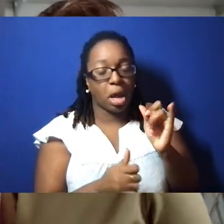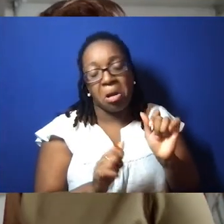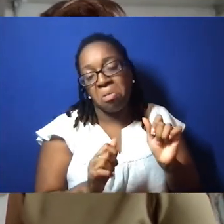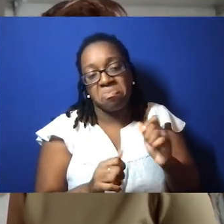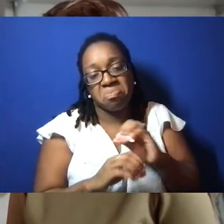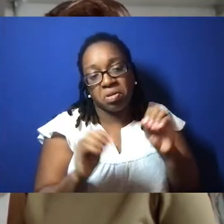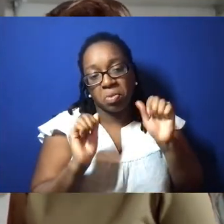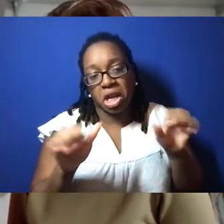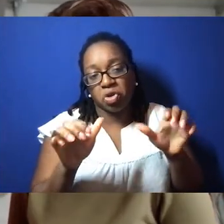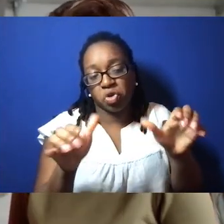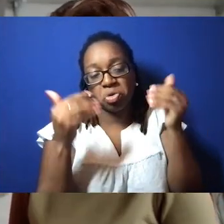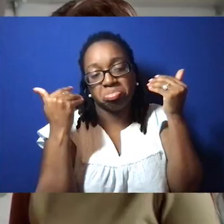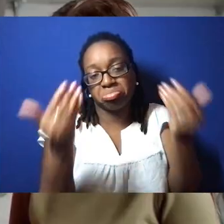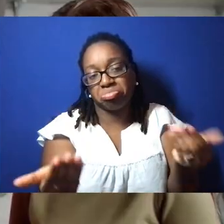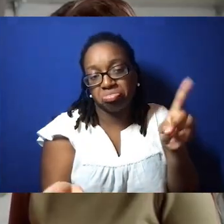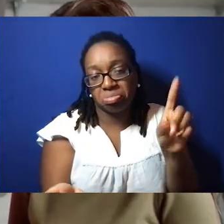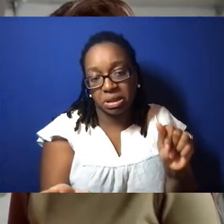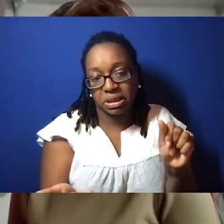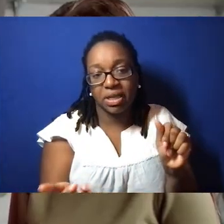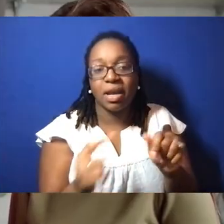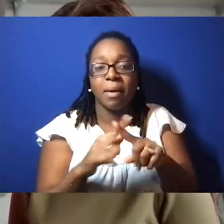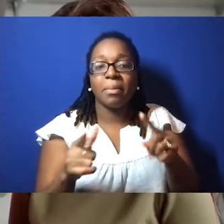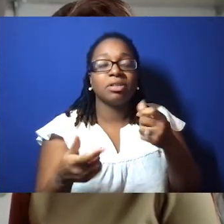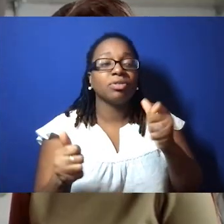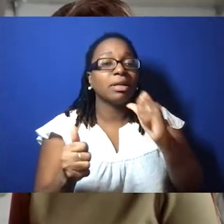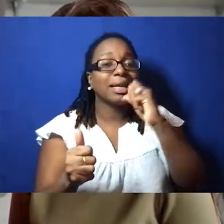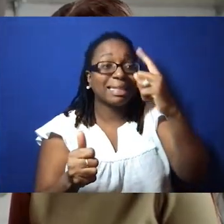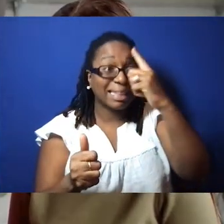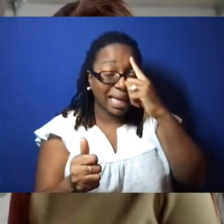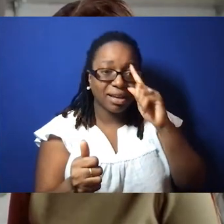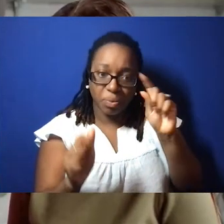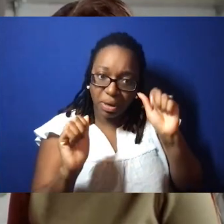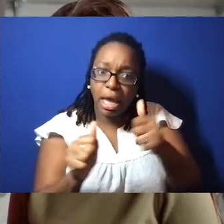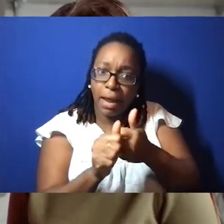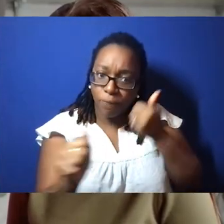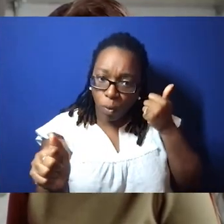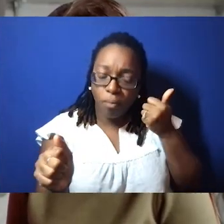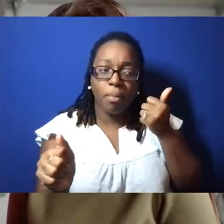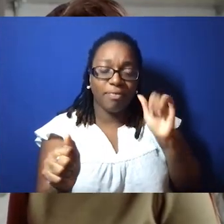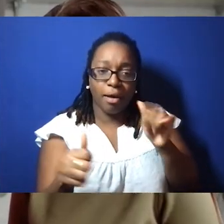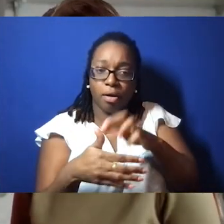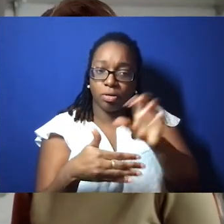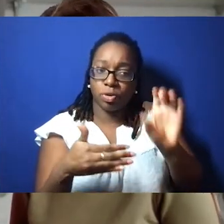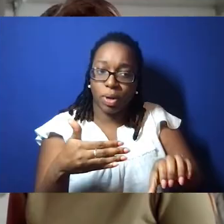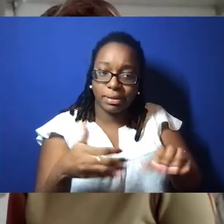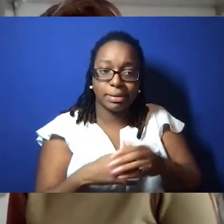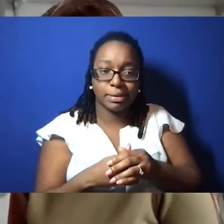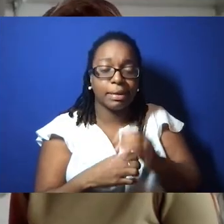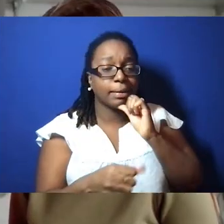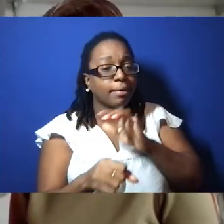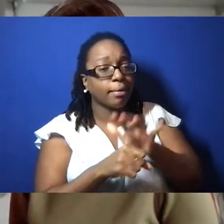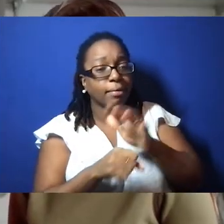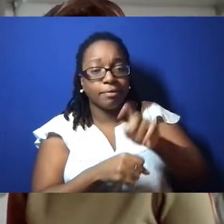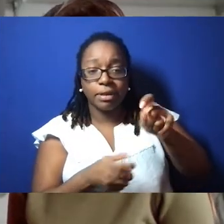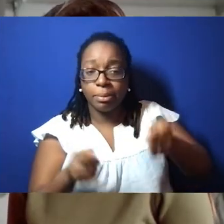inevitable function of disability rather than an avoidable consequence of accessibility barriers, lack